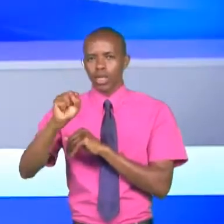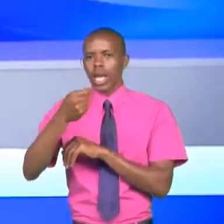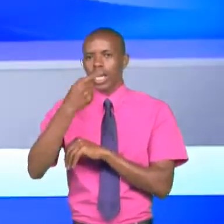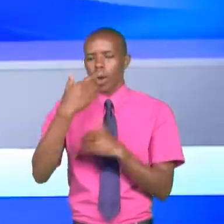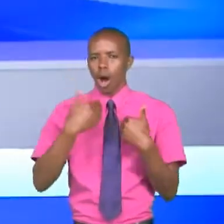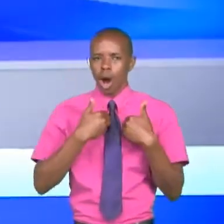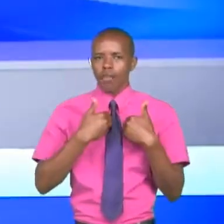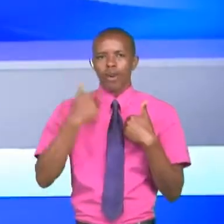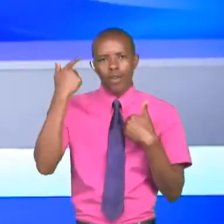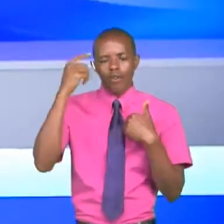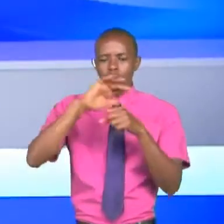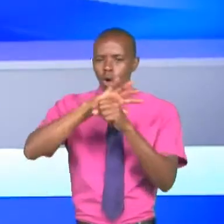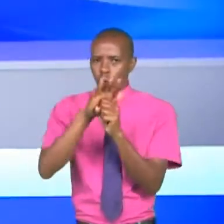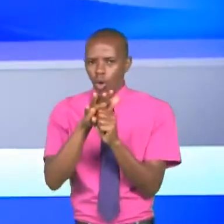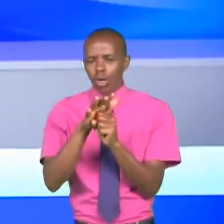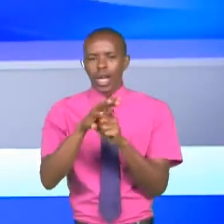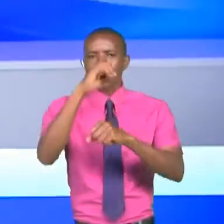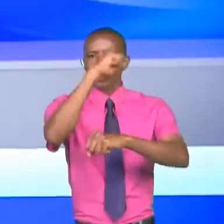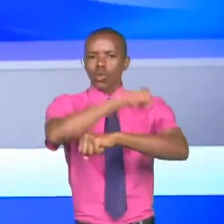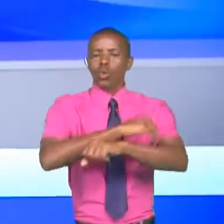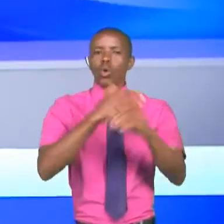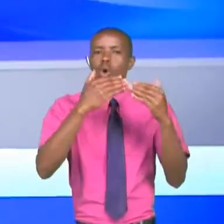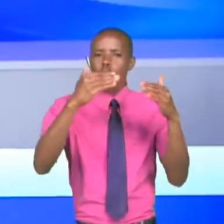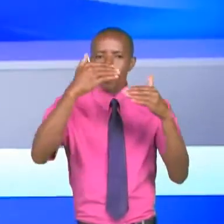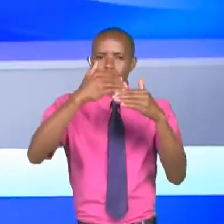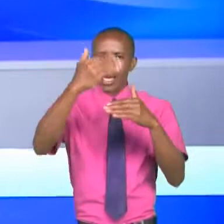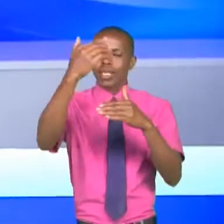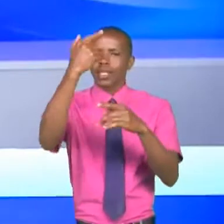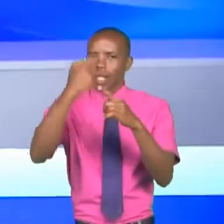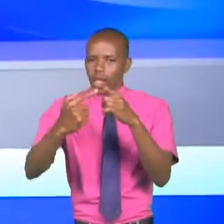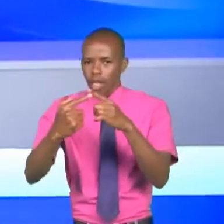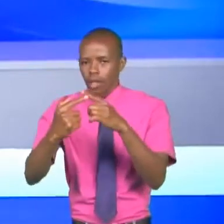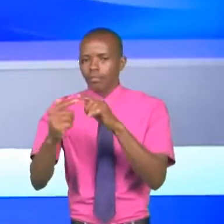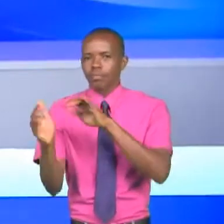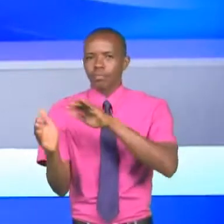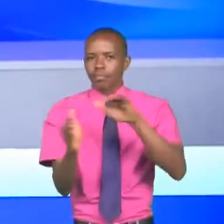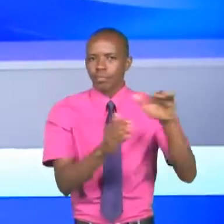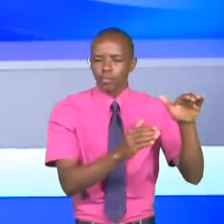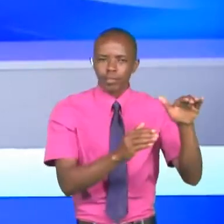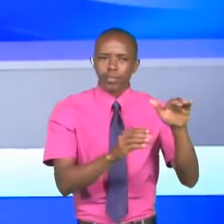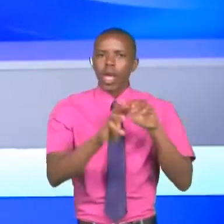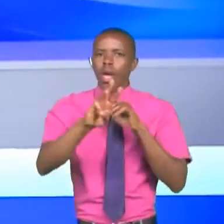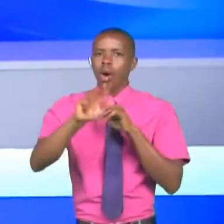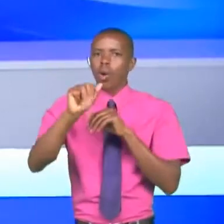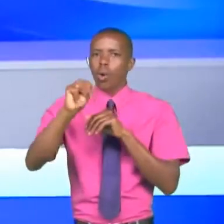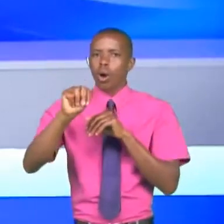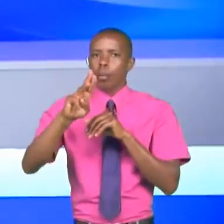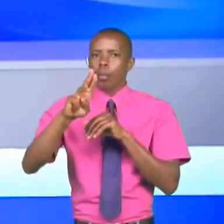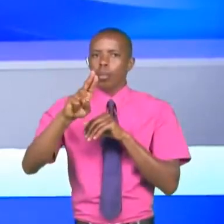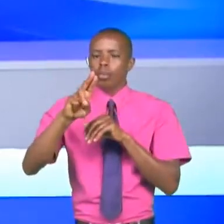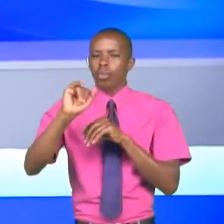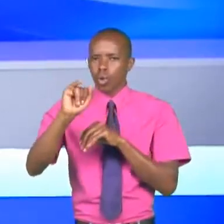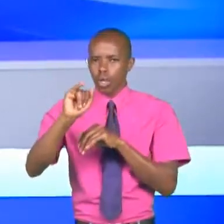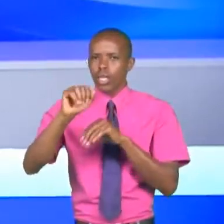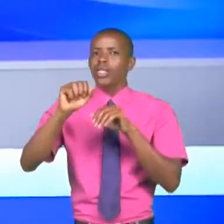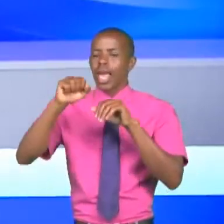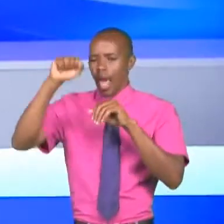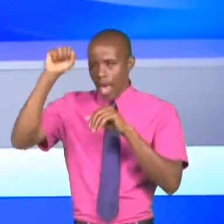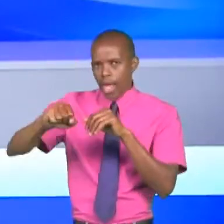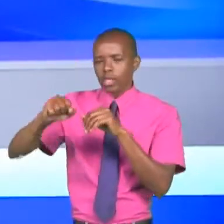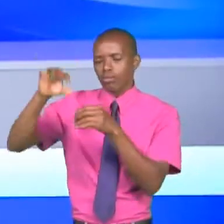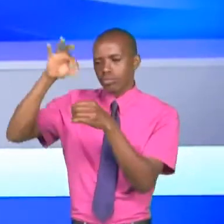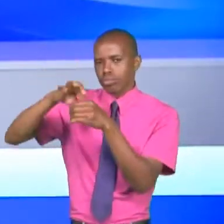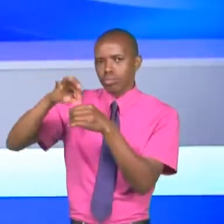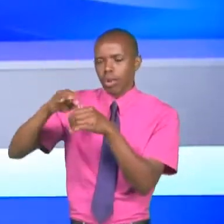cure corona, so schools should be open next year. All right, son of Wamboi, yes, I will still re-elect my